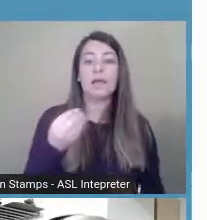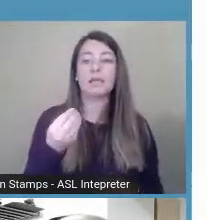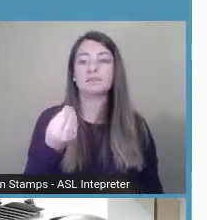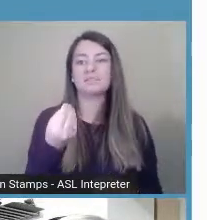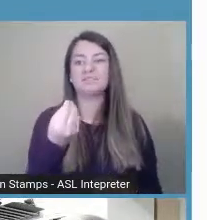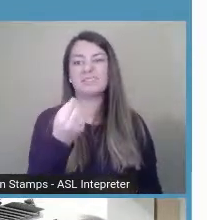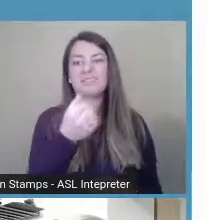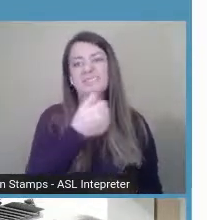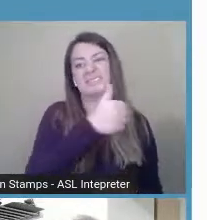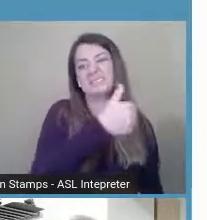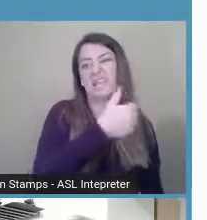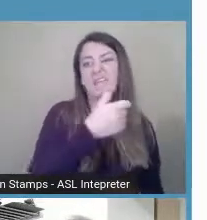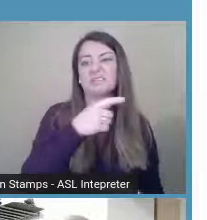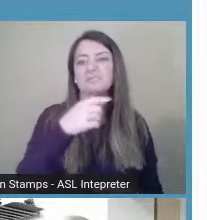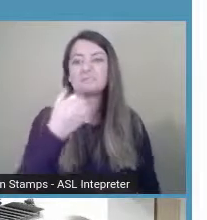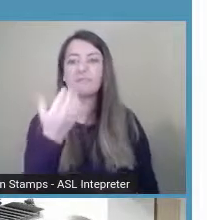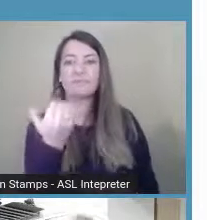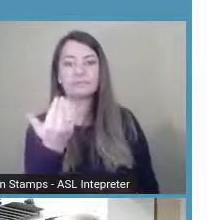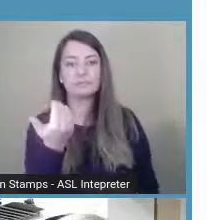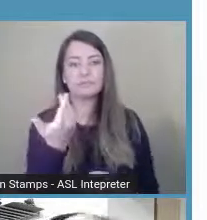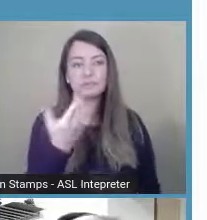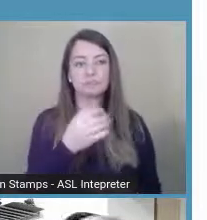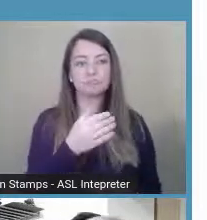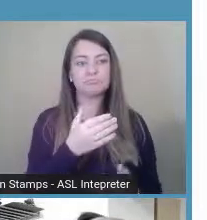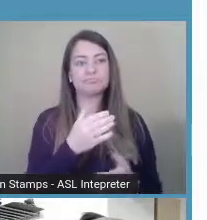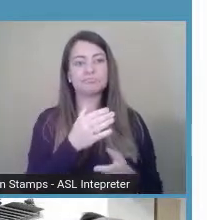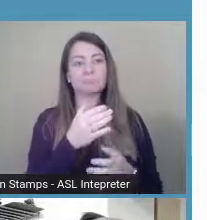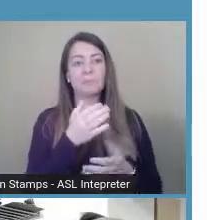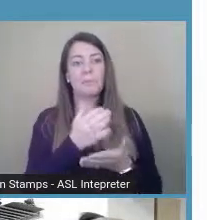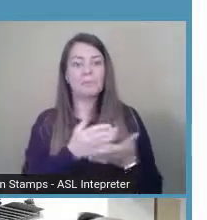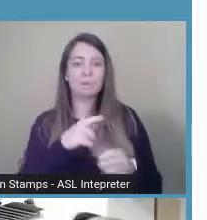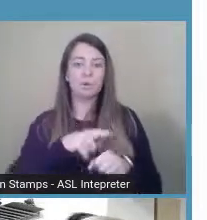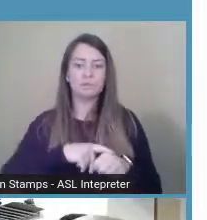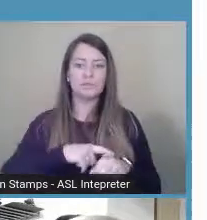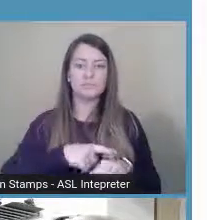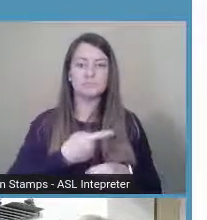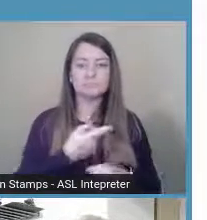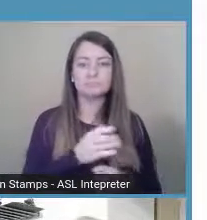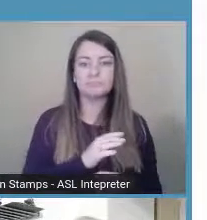purely in person as the world found its footing in the new normal.